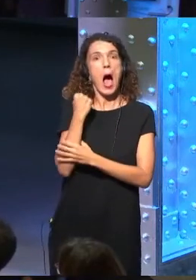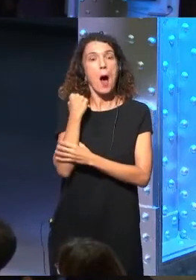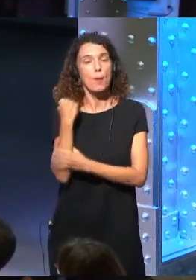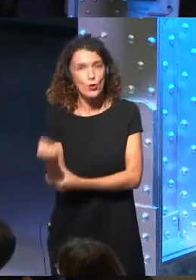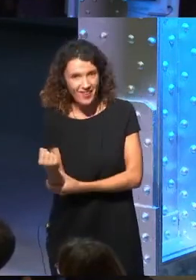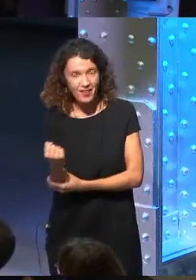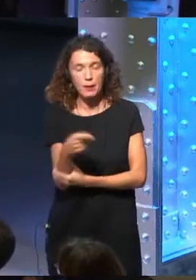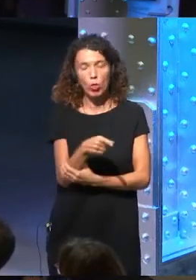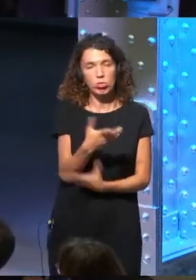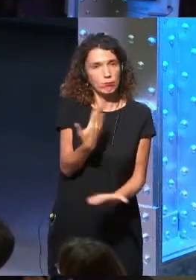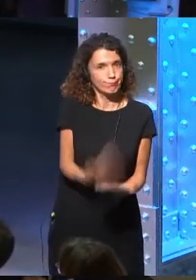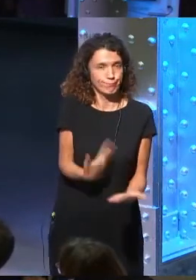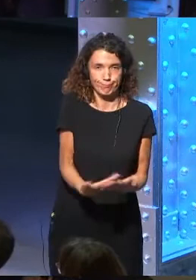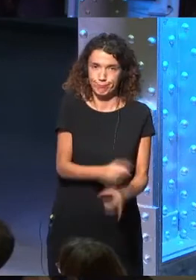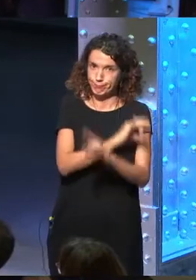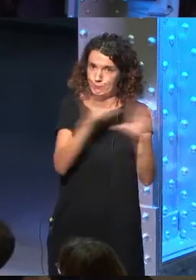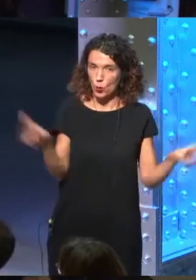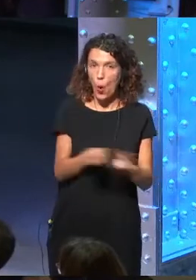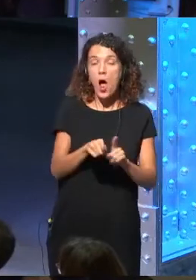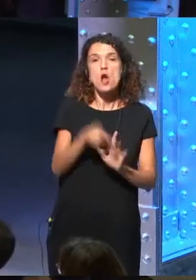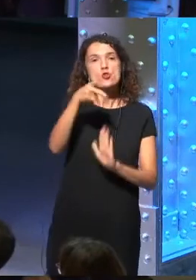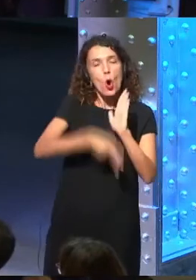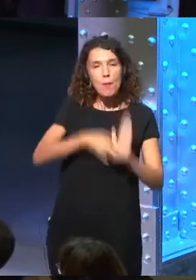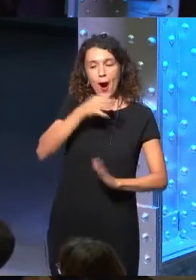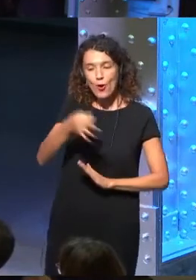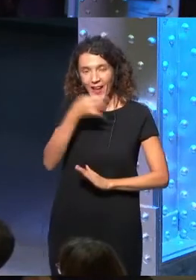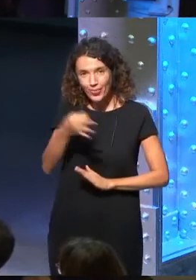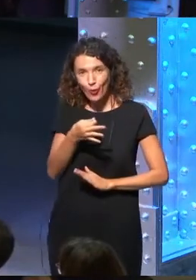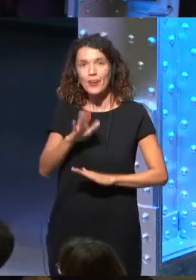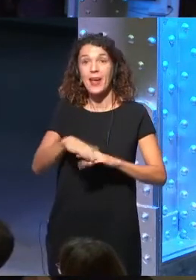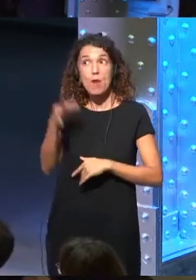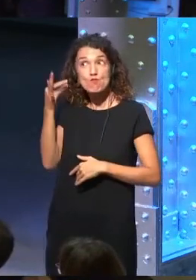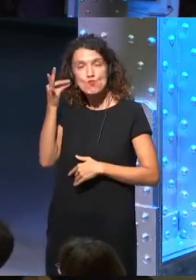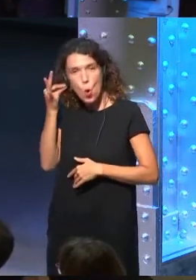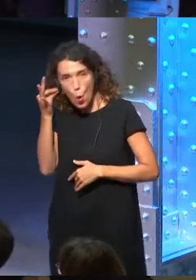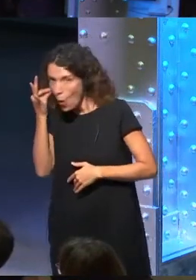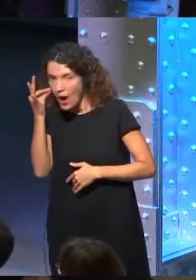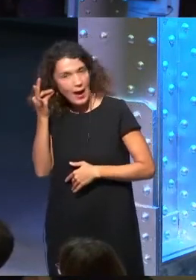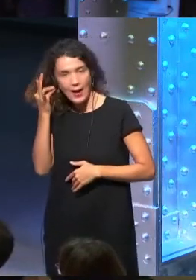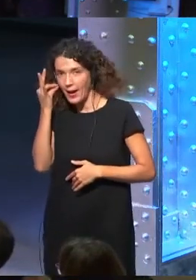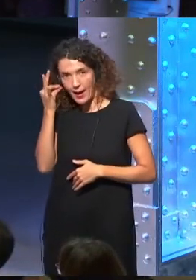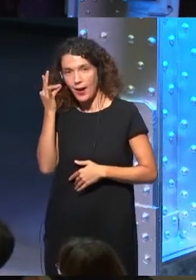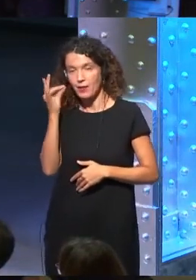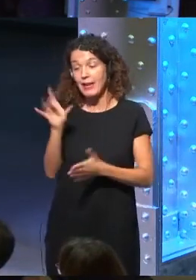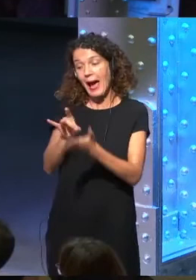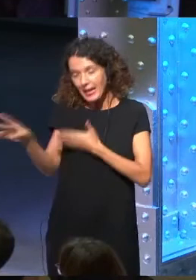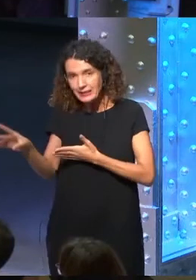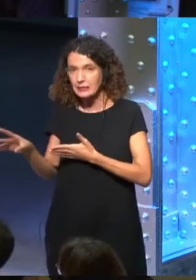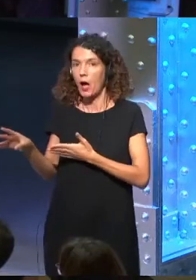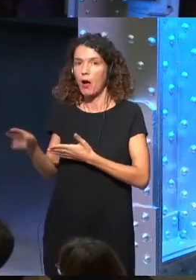that apply to Elizabeth Warren did not apply to Bernie Sanders or the others who did the same.